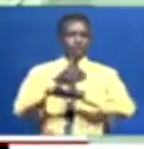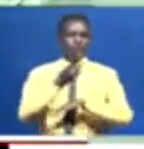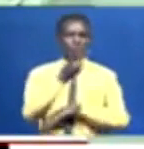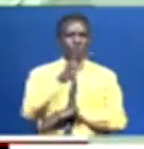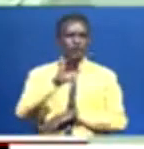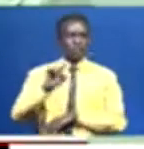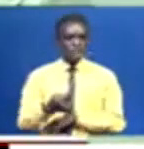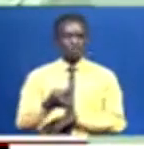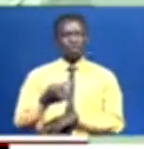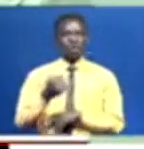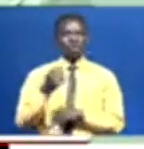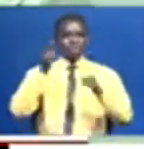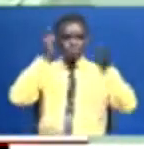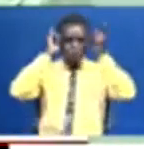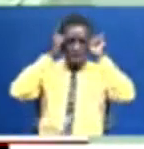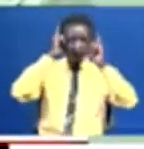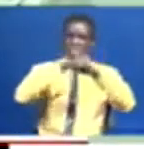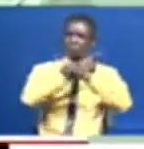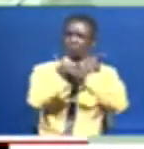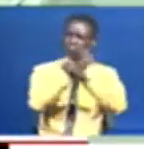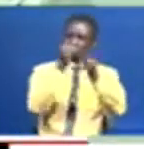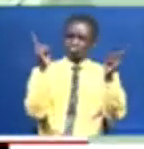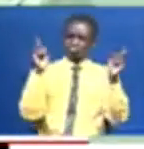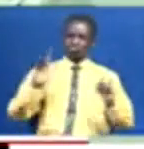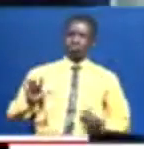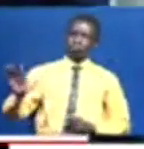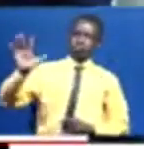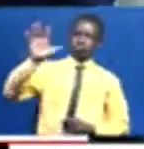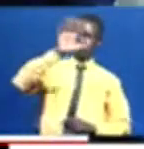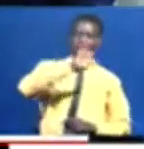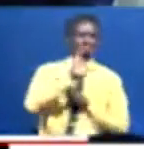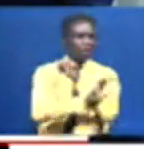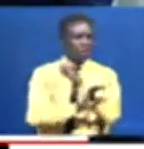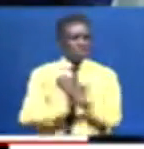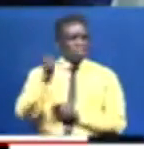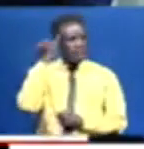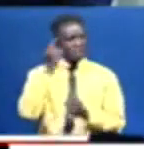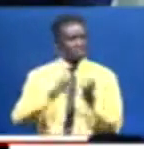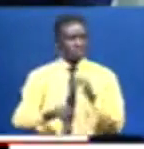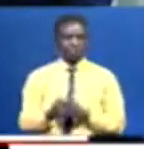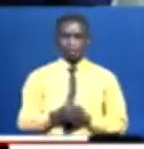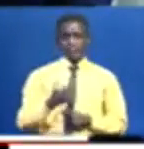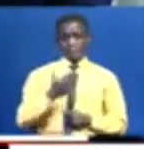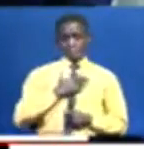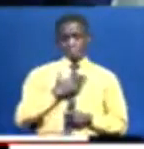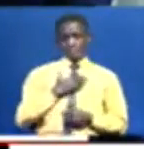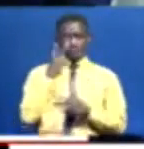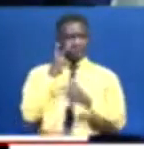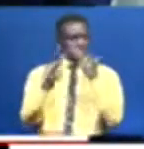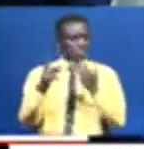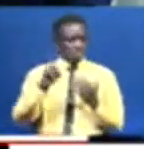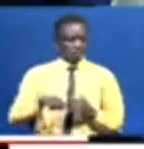25,000 Wi-Fi hotspots across the country. What is your take on that? Okay, I'll start with my general take. I think it's a